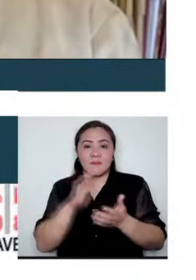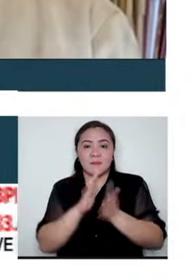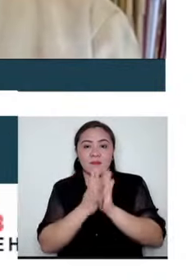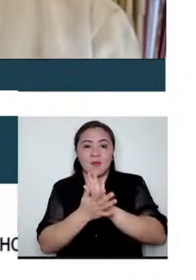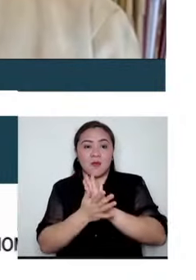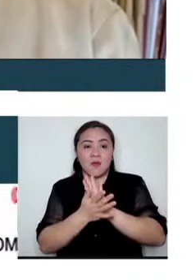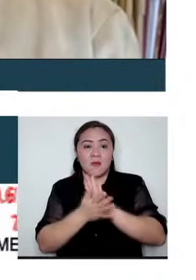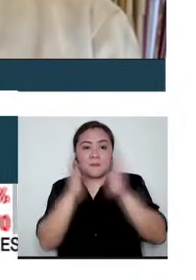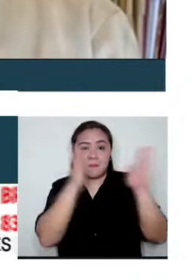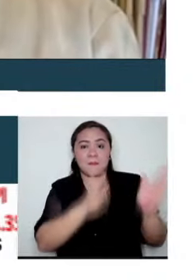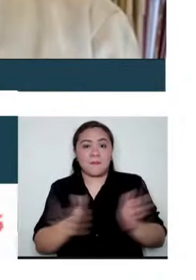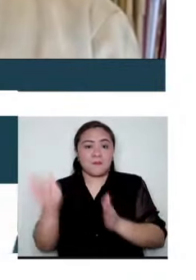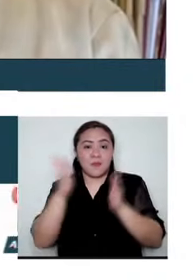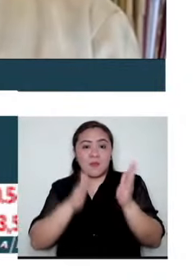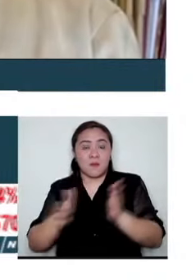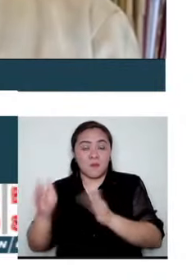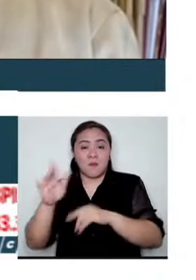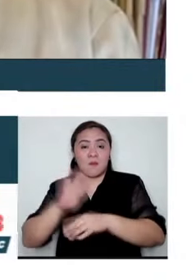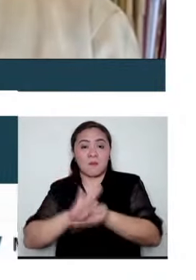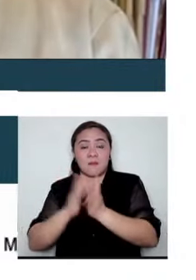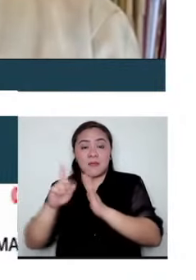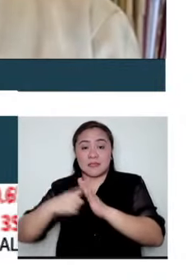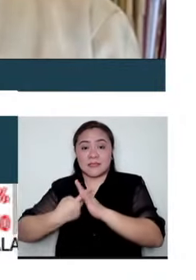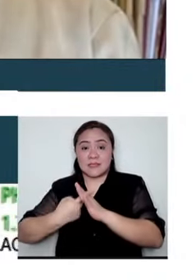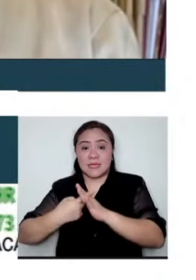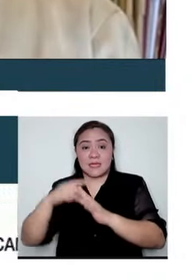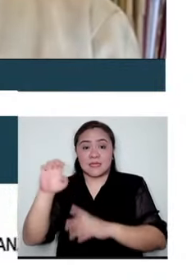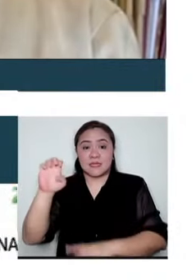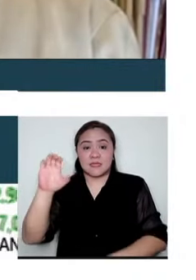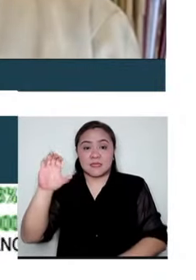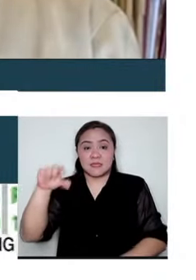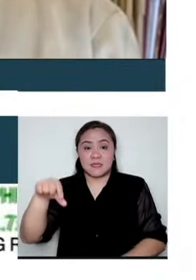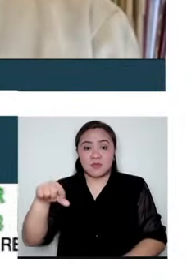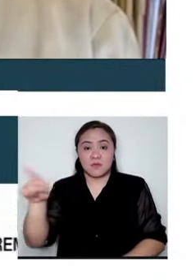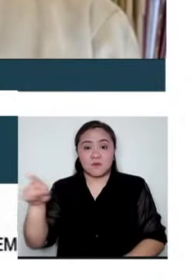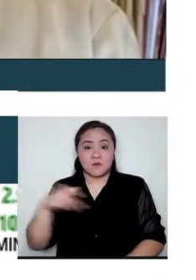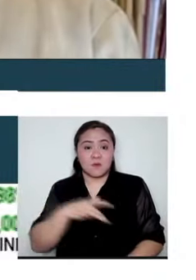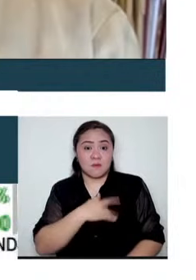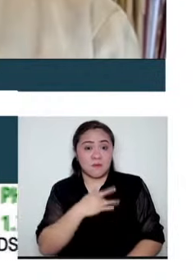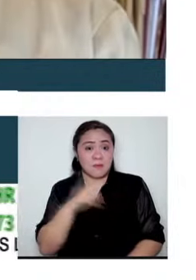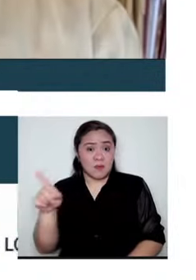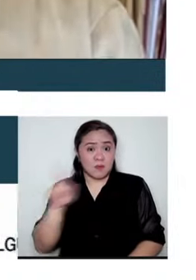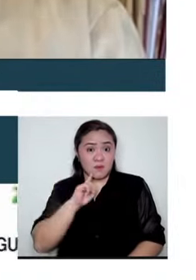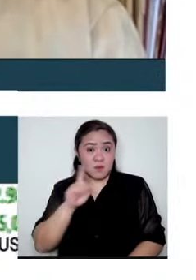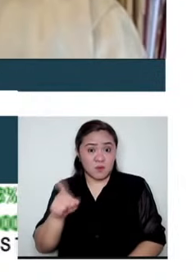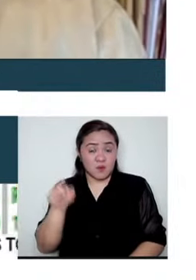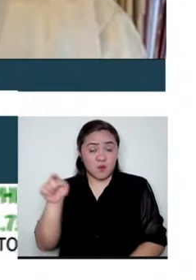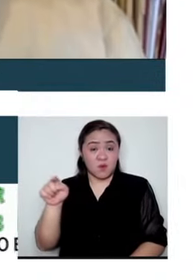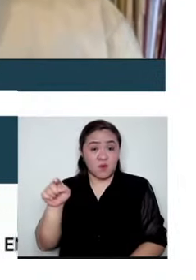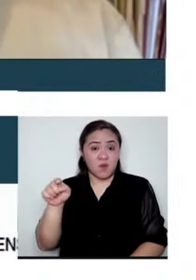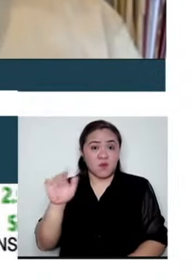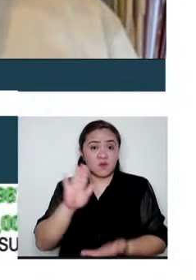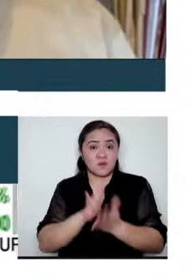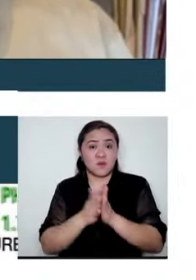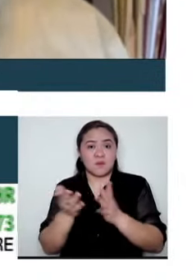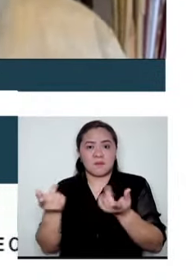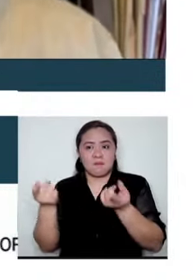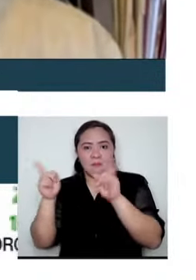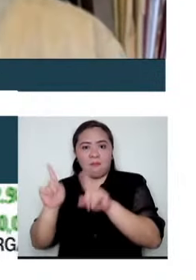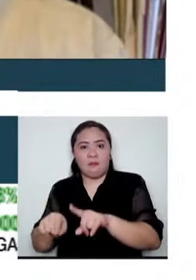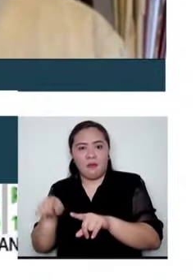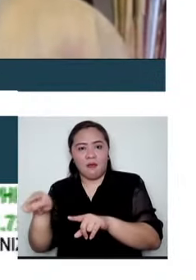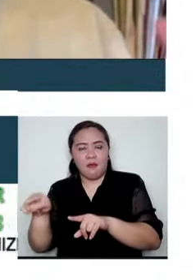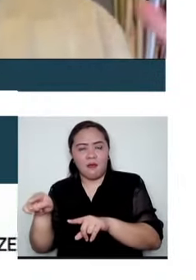operationalization of the ECQ. Do you think that also was a factor in the mayhem that we saw yesterday?